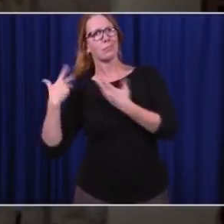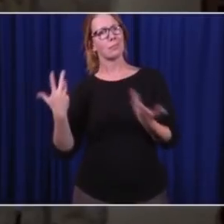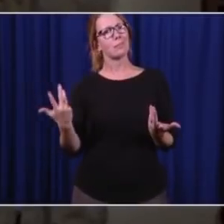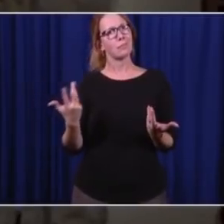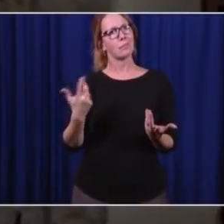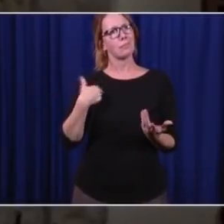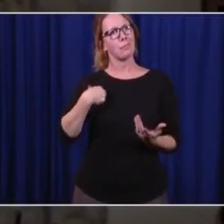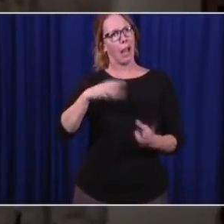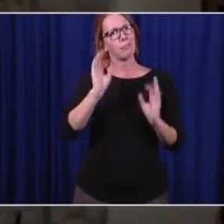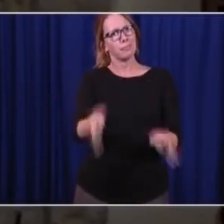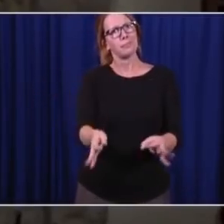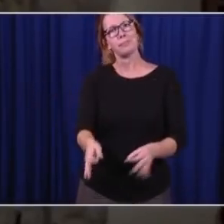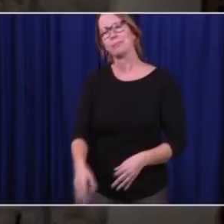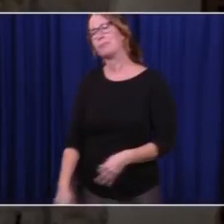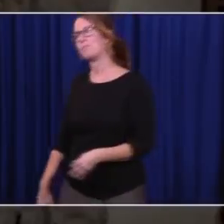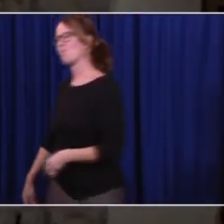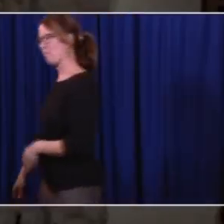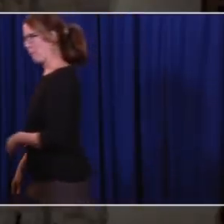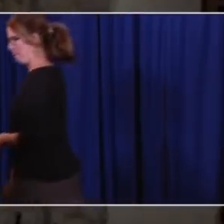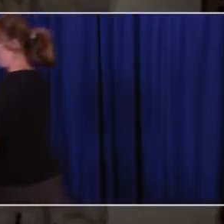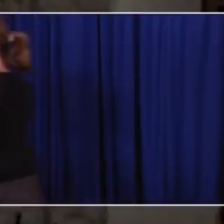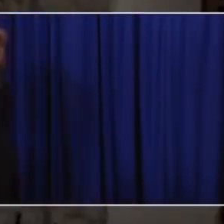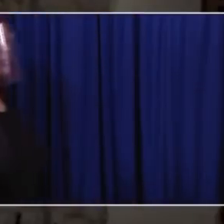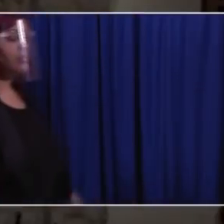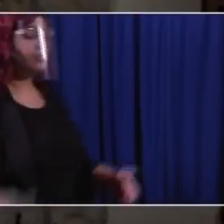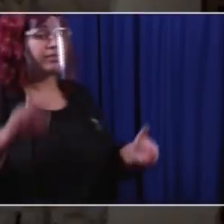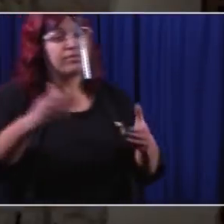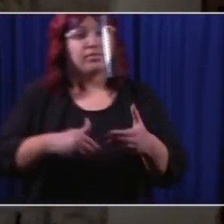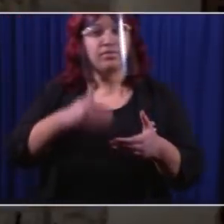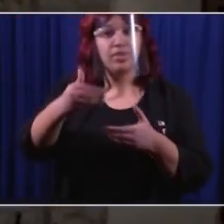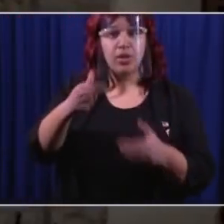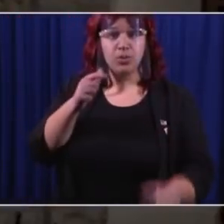Next question is from Jess Harden at mahoningmatters.com.